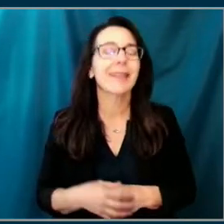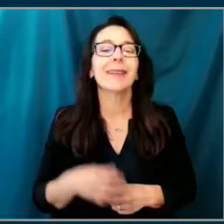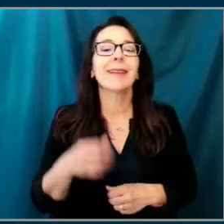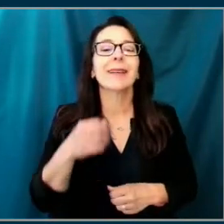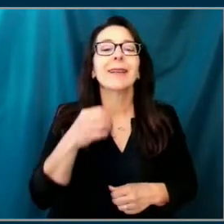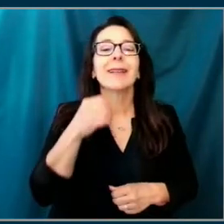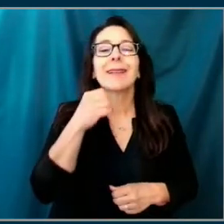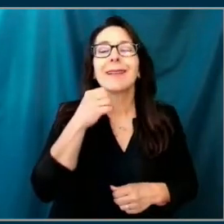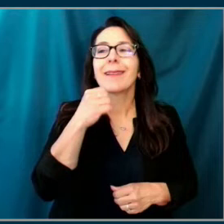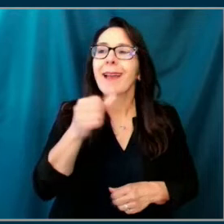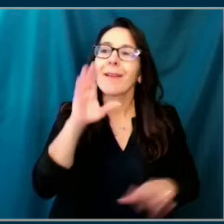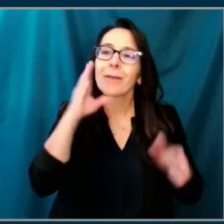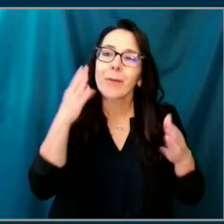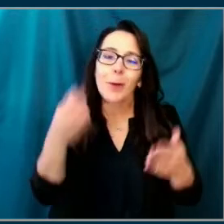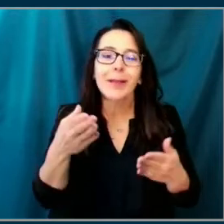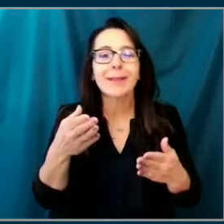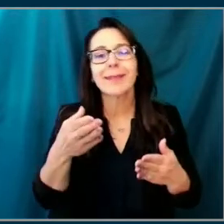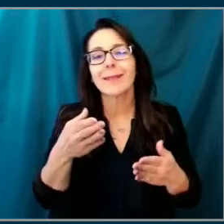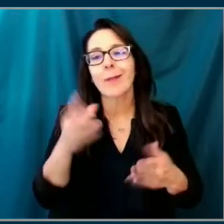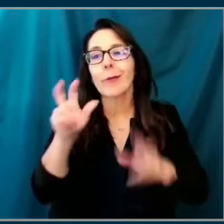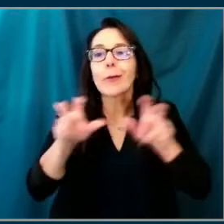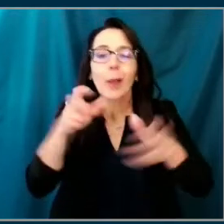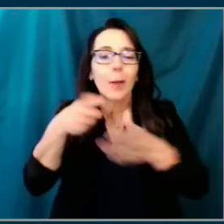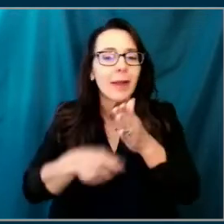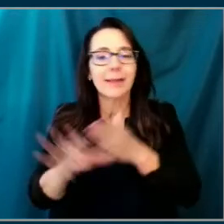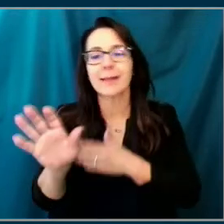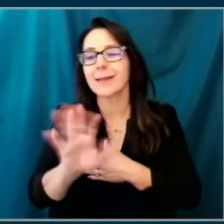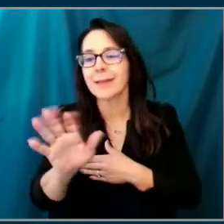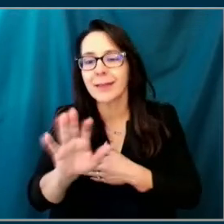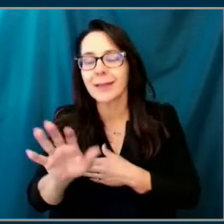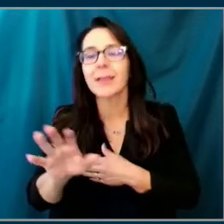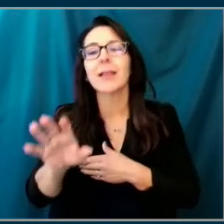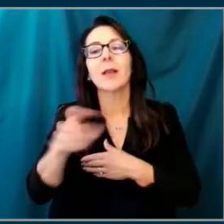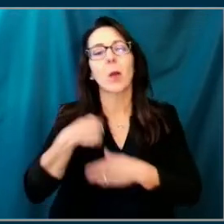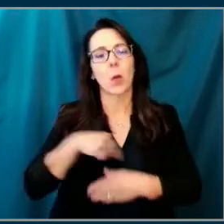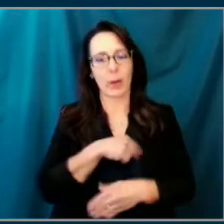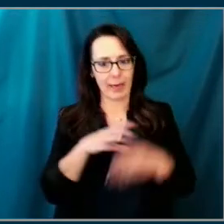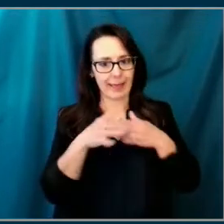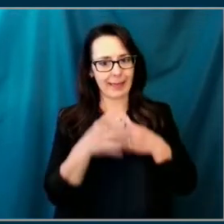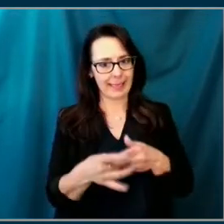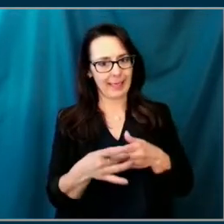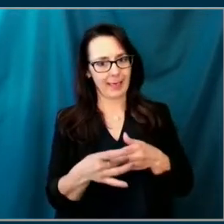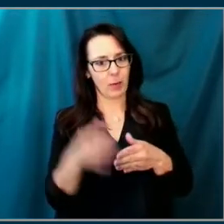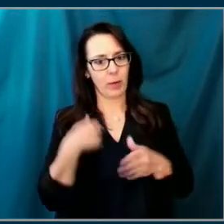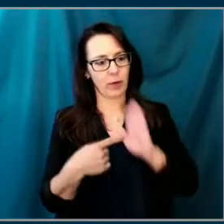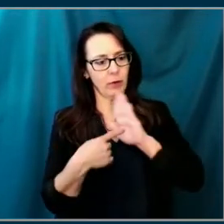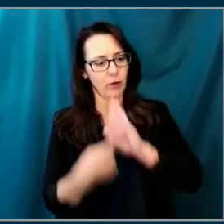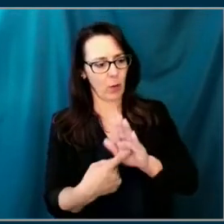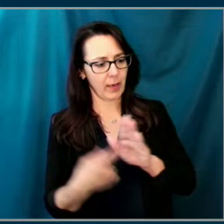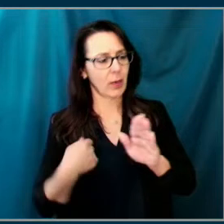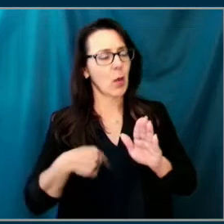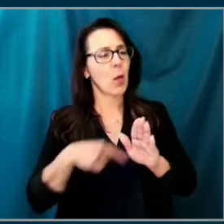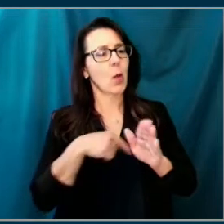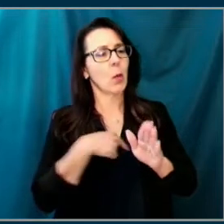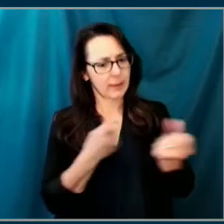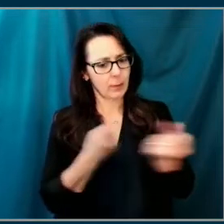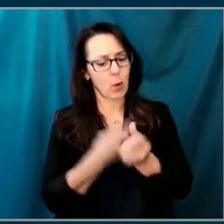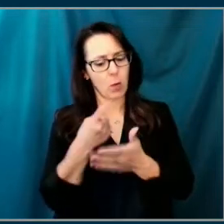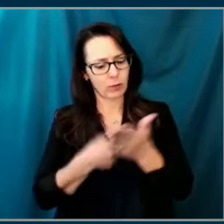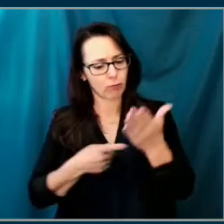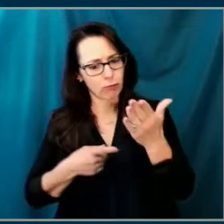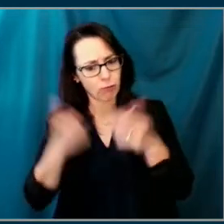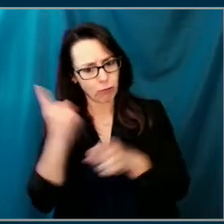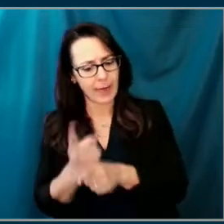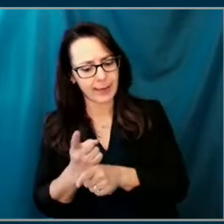prices. It is a matter of leading and showing that we stand for what is right, all the while being